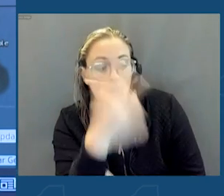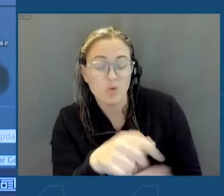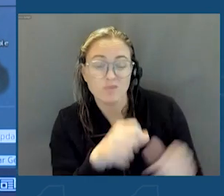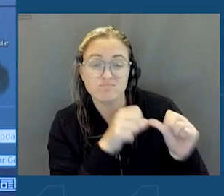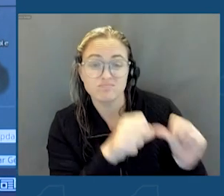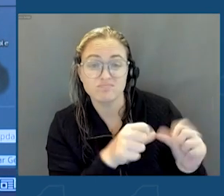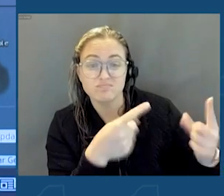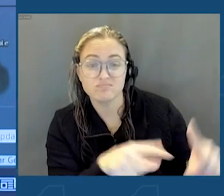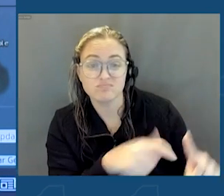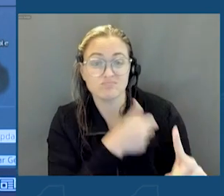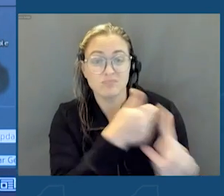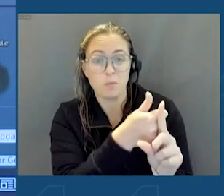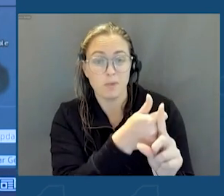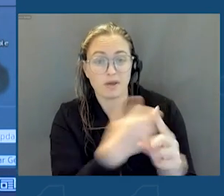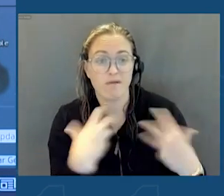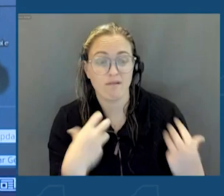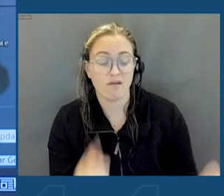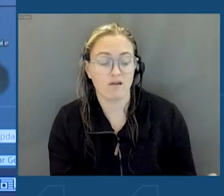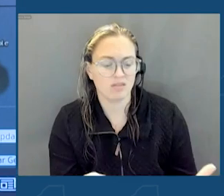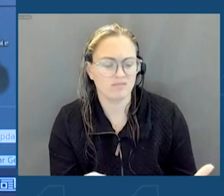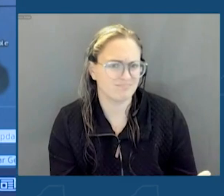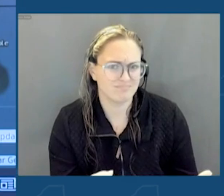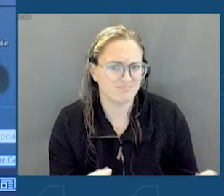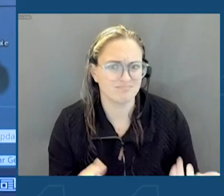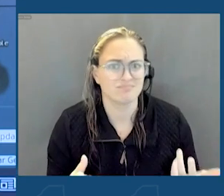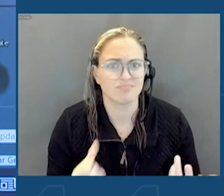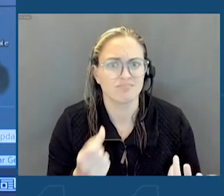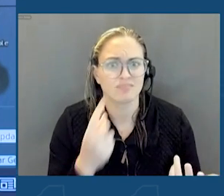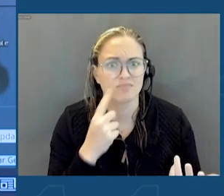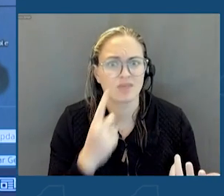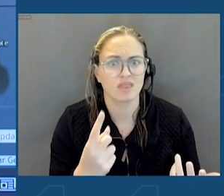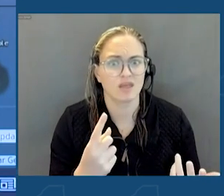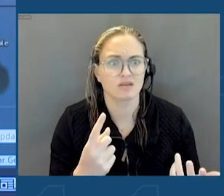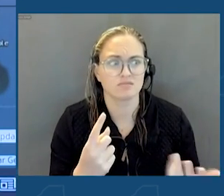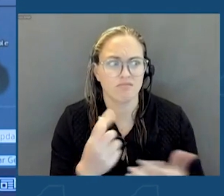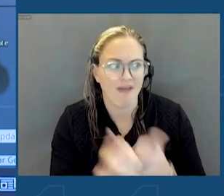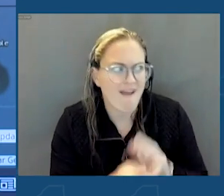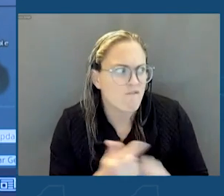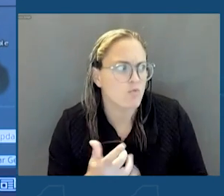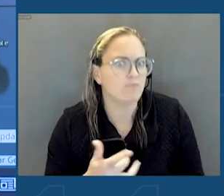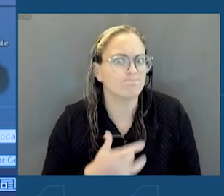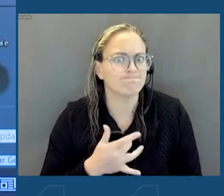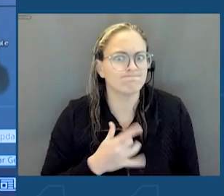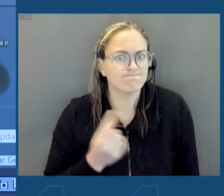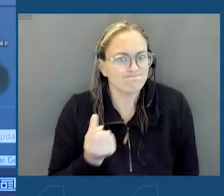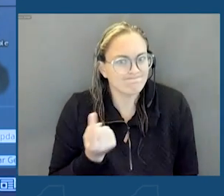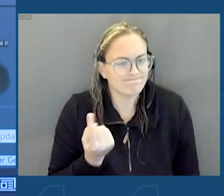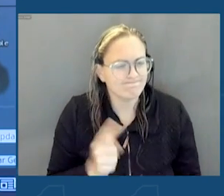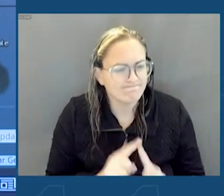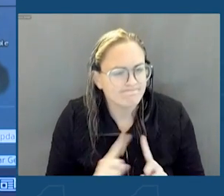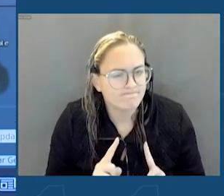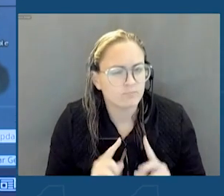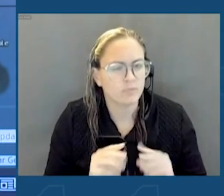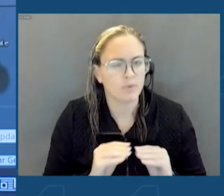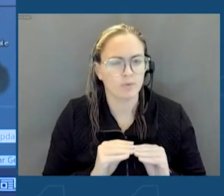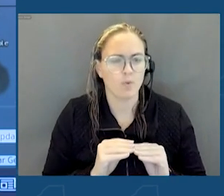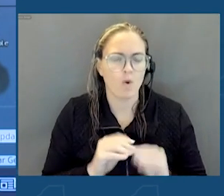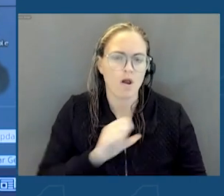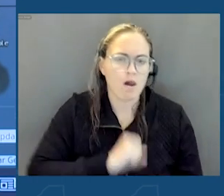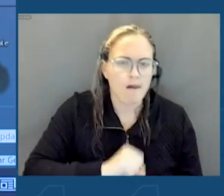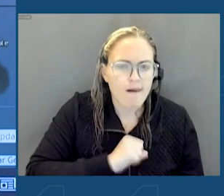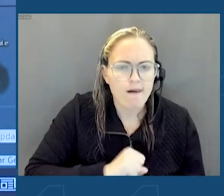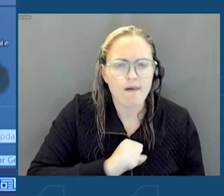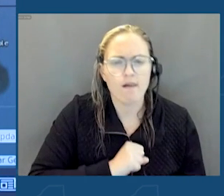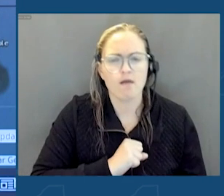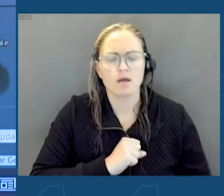a negative impact on our health. I don't think there's a single person who hasn't felt something different. More frequent coughing and just a